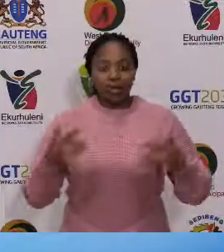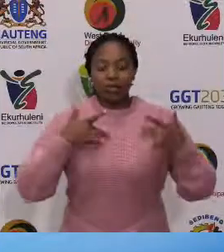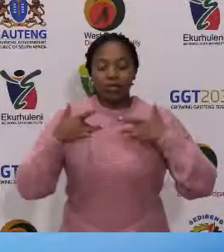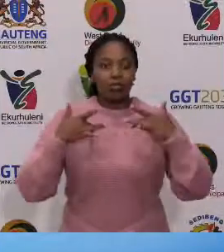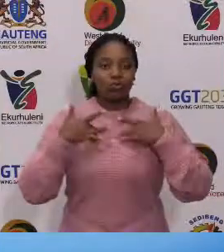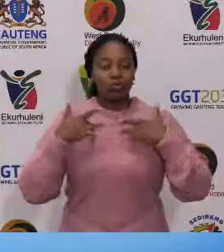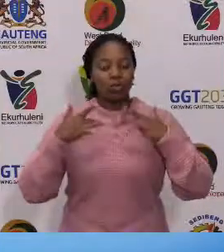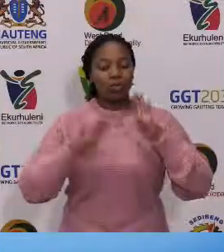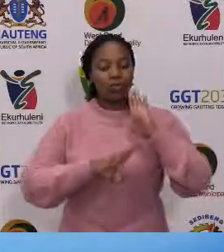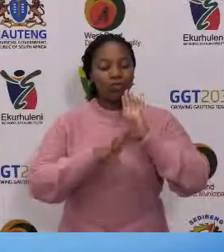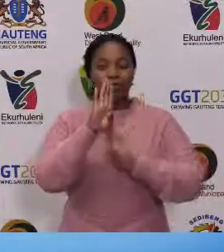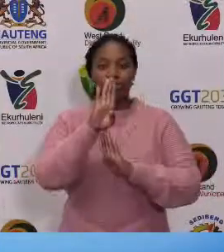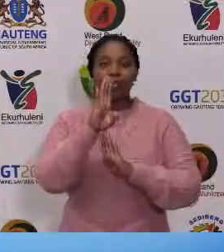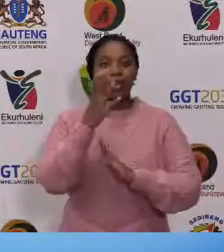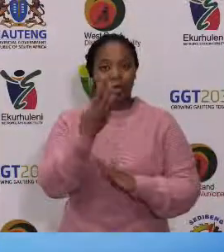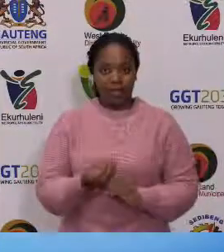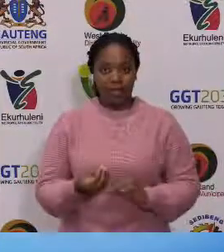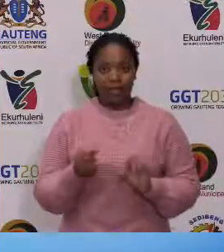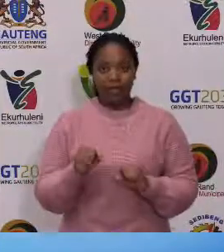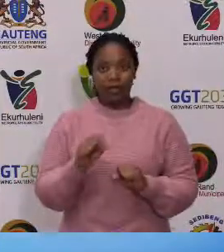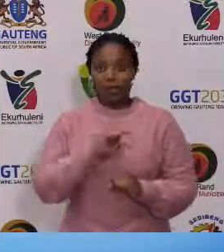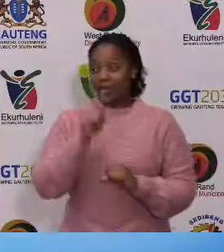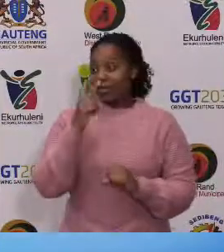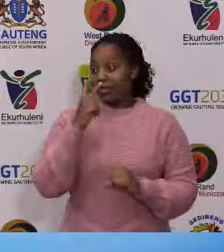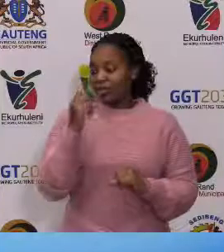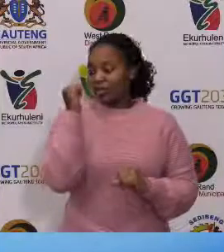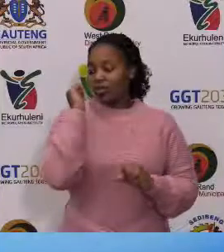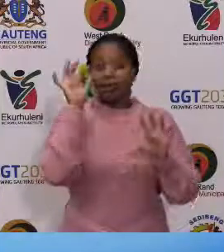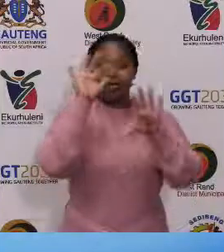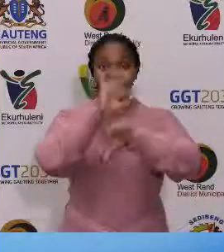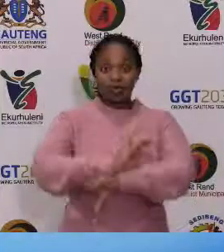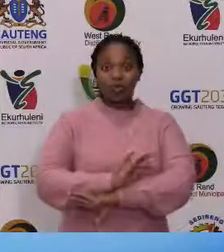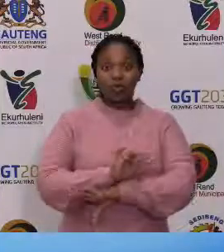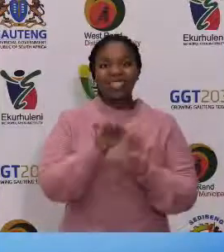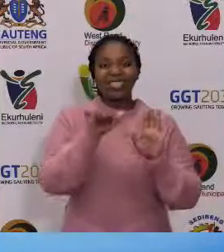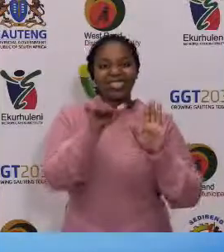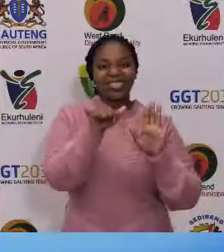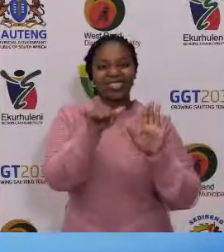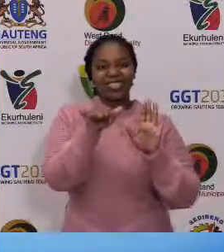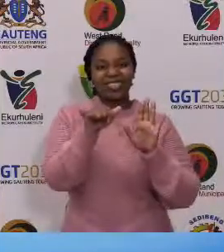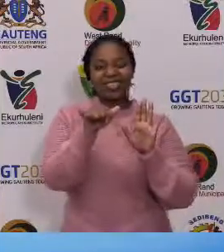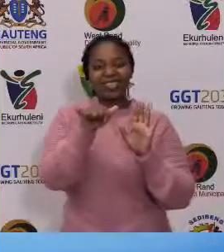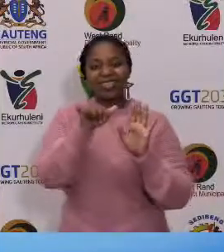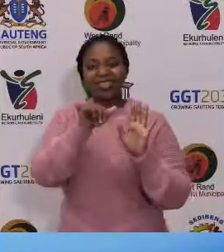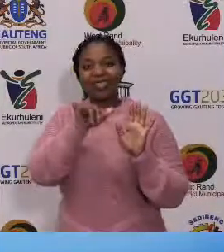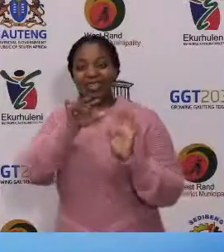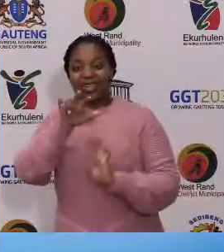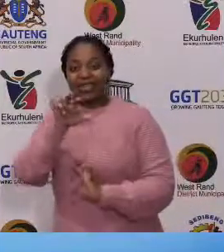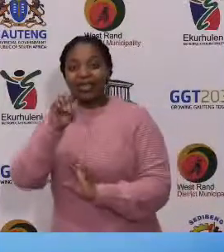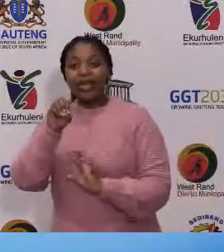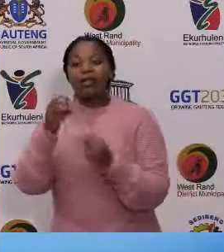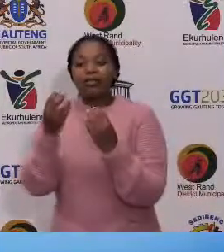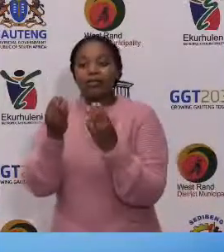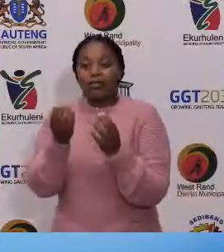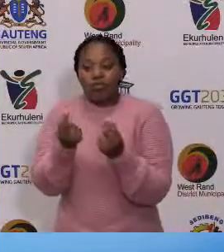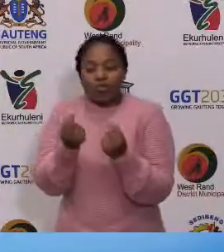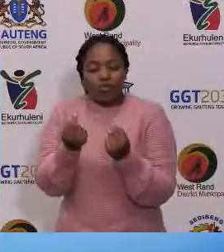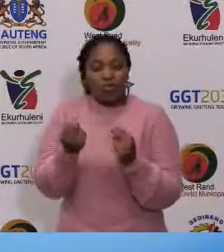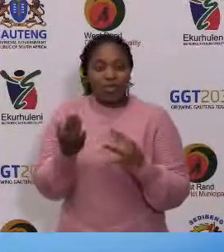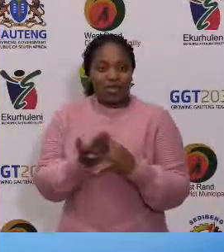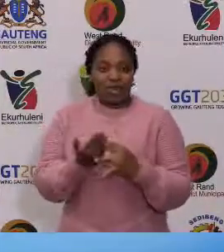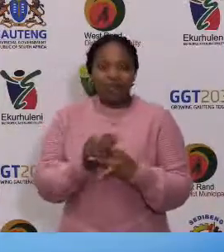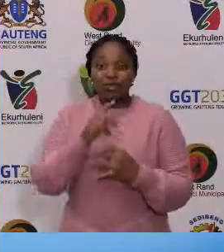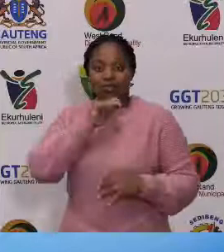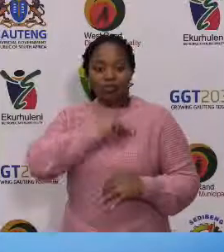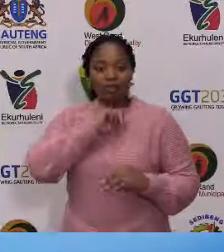as you can see on this graph, the latest numbers from last night for yesterday was 688 new cases. And this is double the numbers